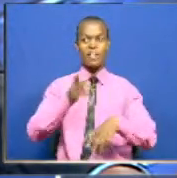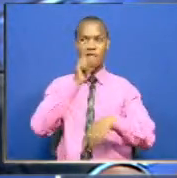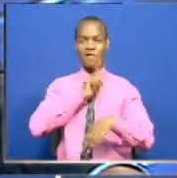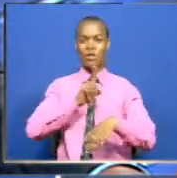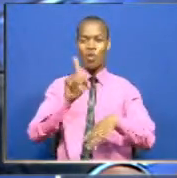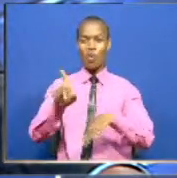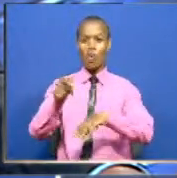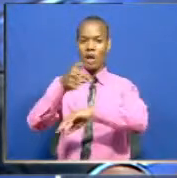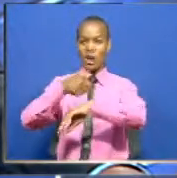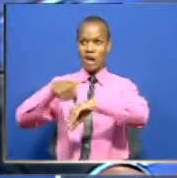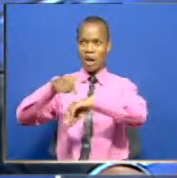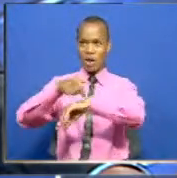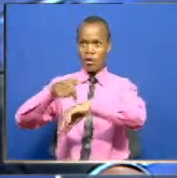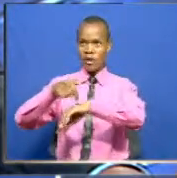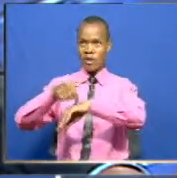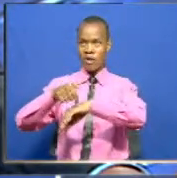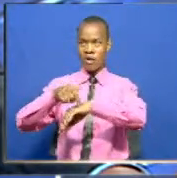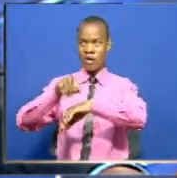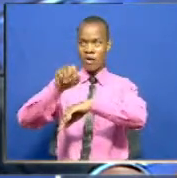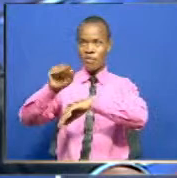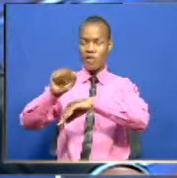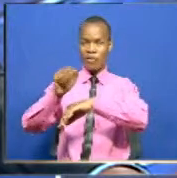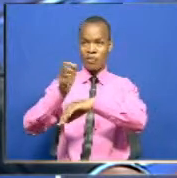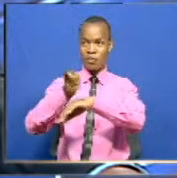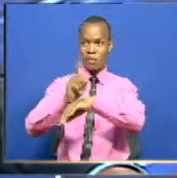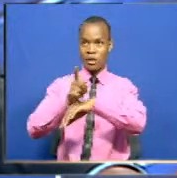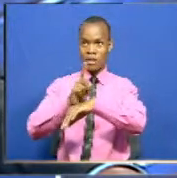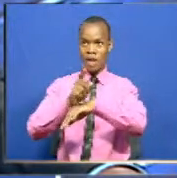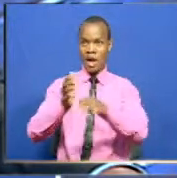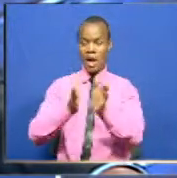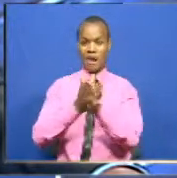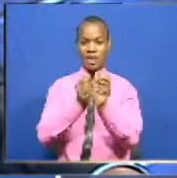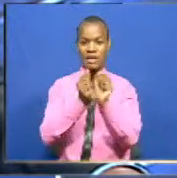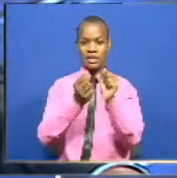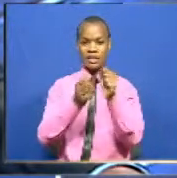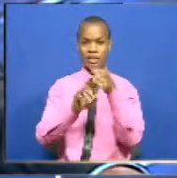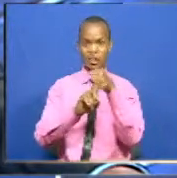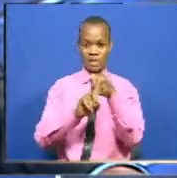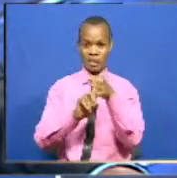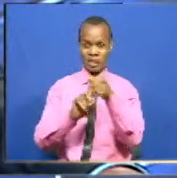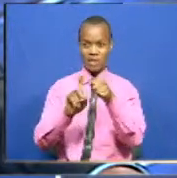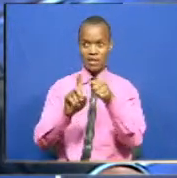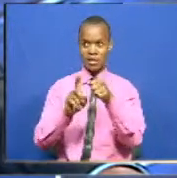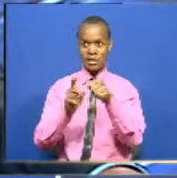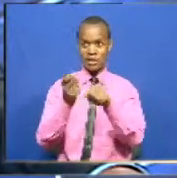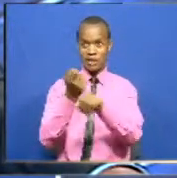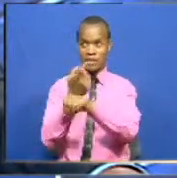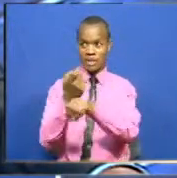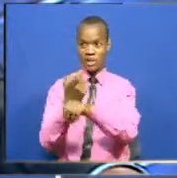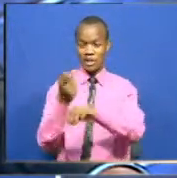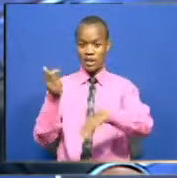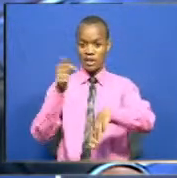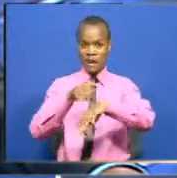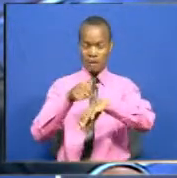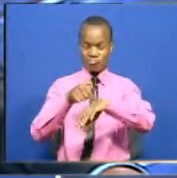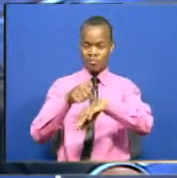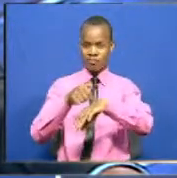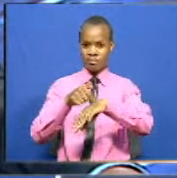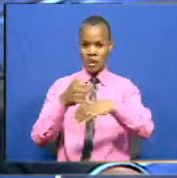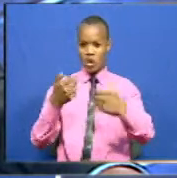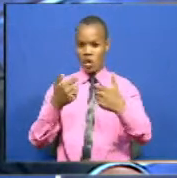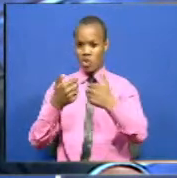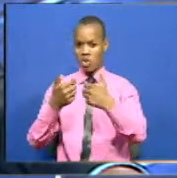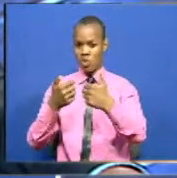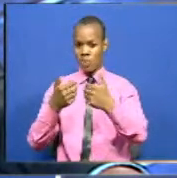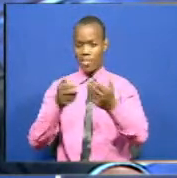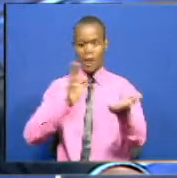1 hour, 5 minutes and 16 seconds. Of course, she was holding the previous record. She